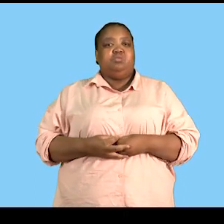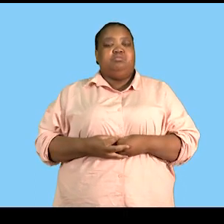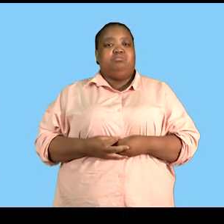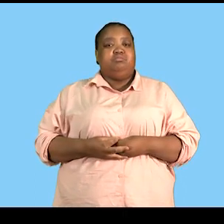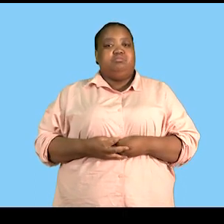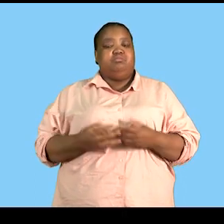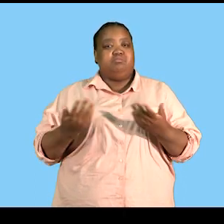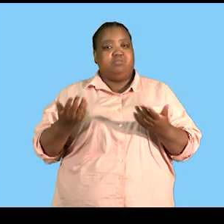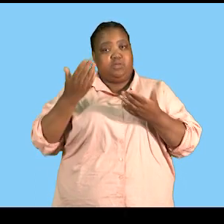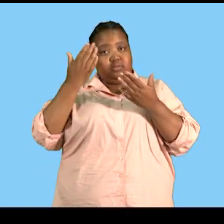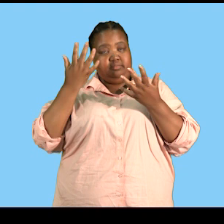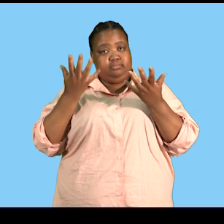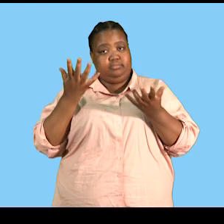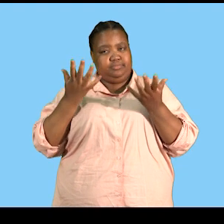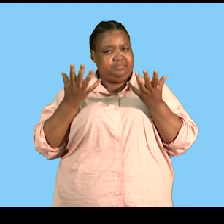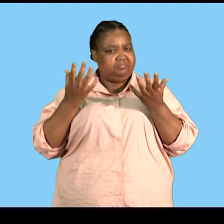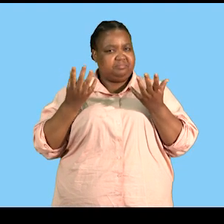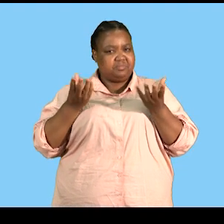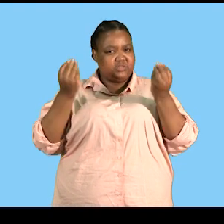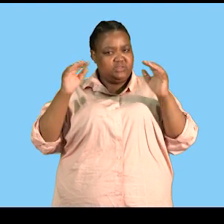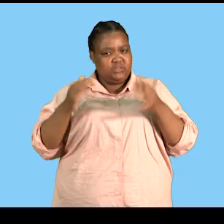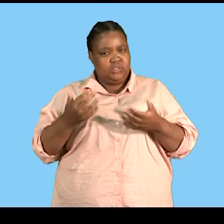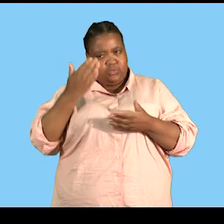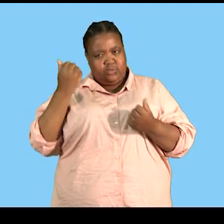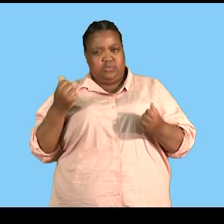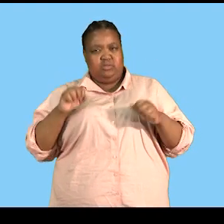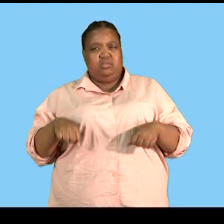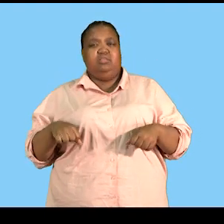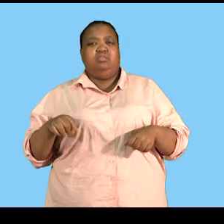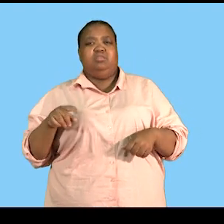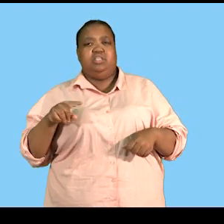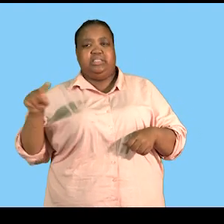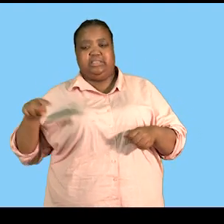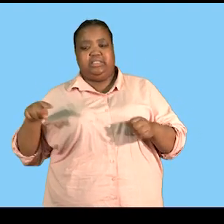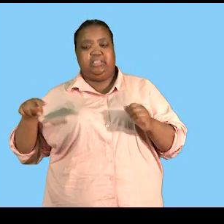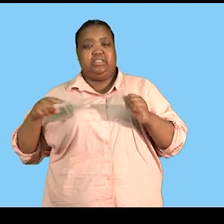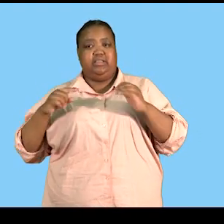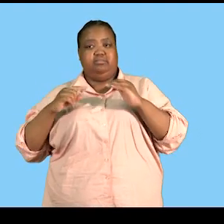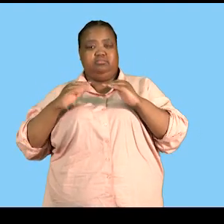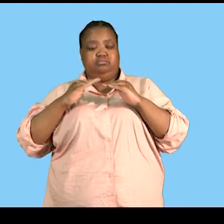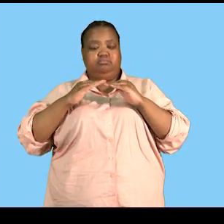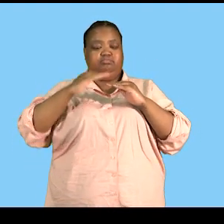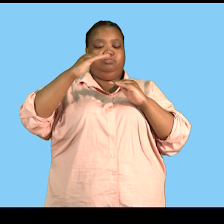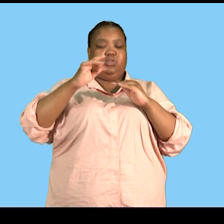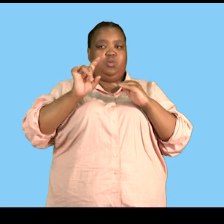be, if you don't know how, let's go to the one just above